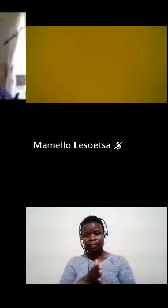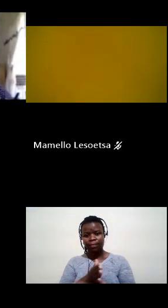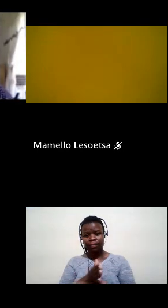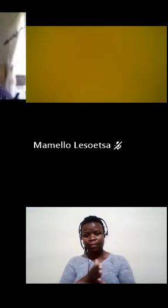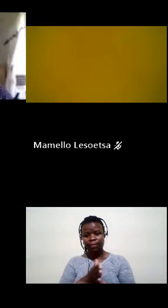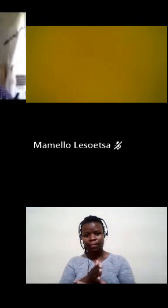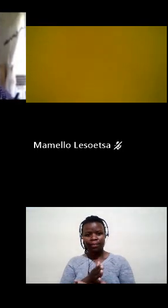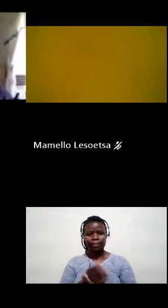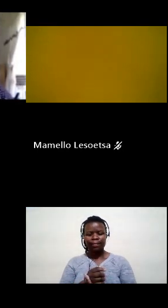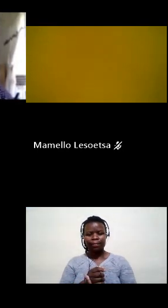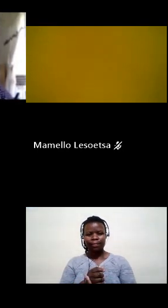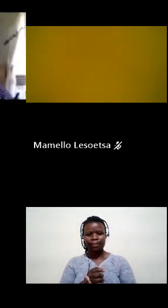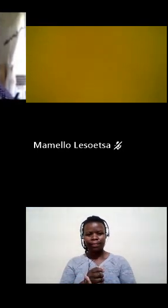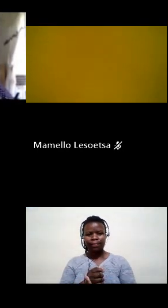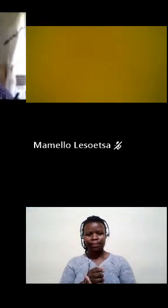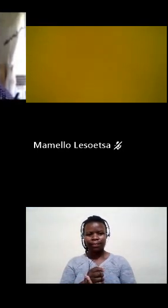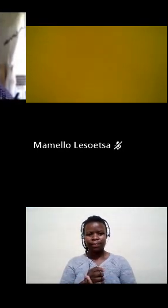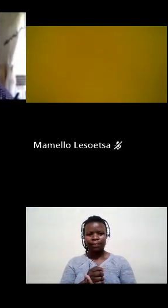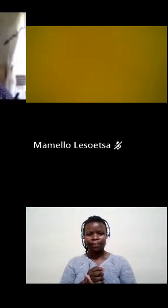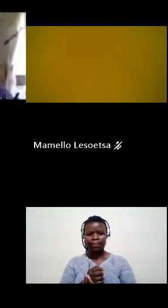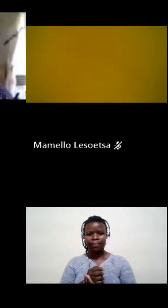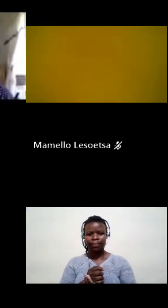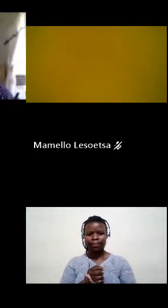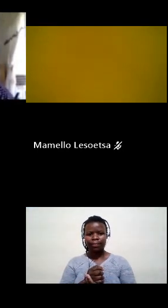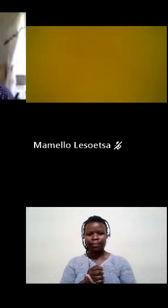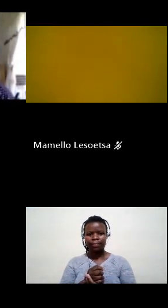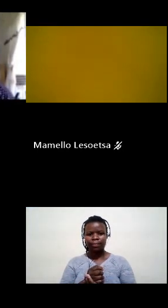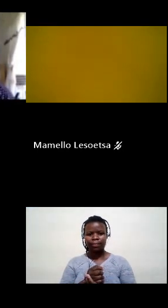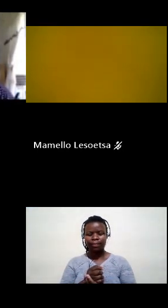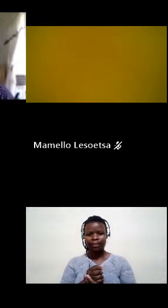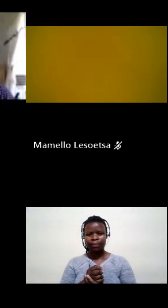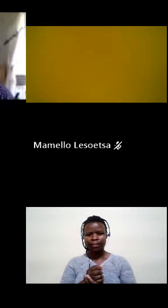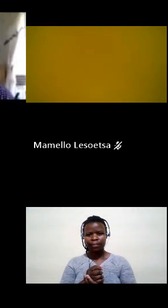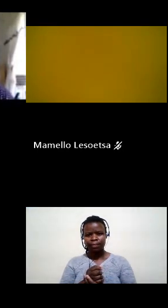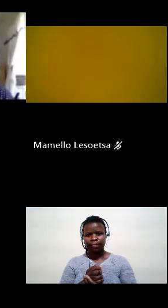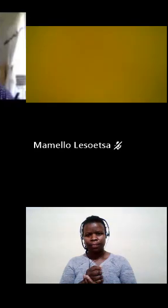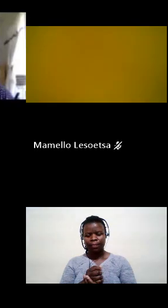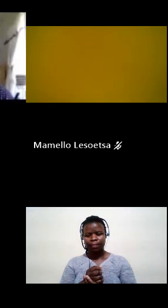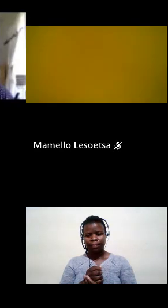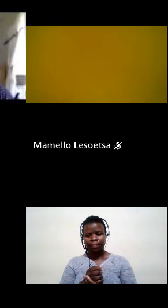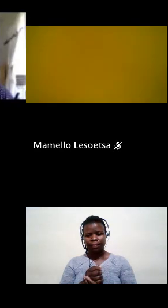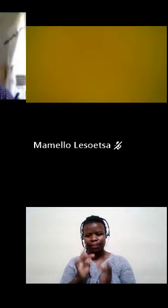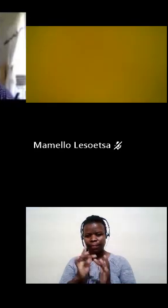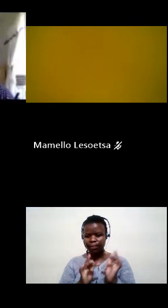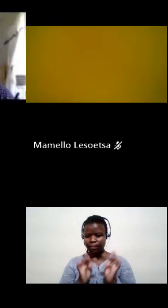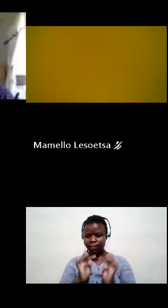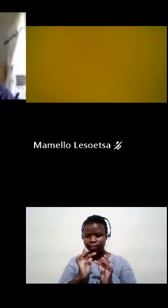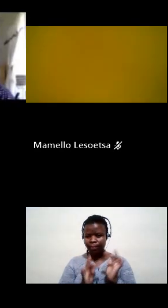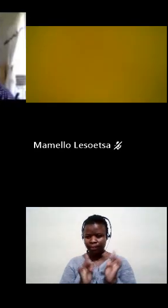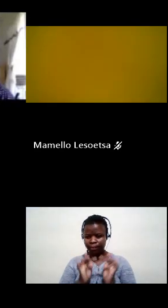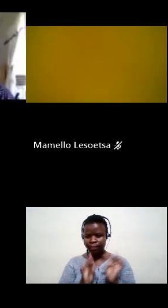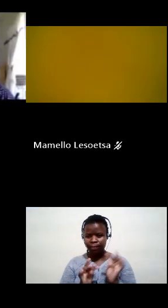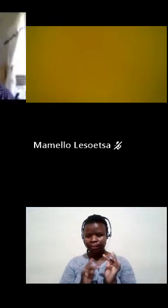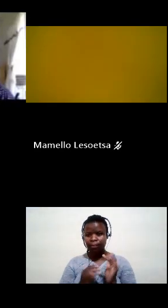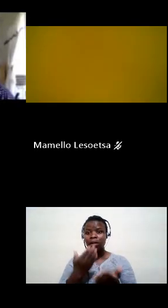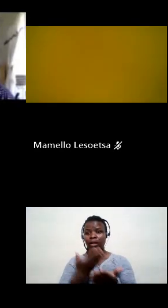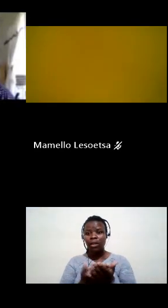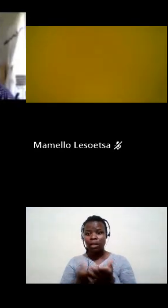whole other person and a generation. So we could just go next, please. Thank you.